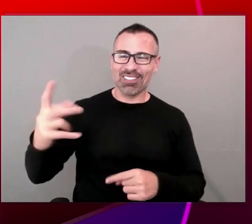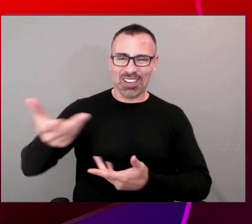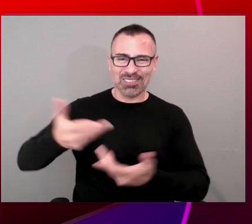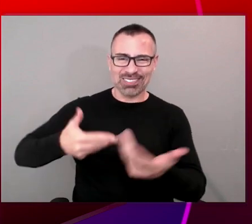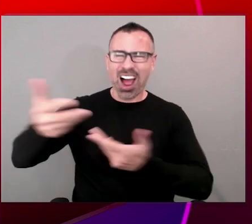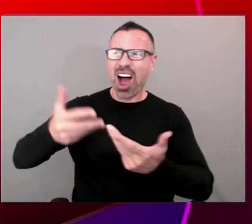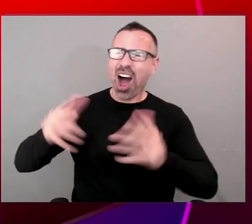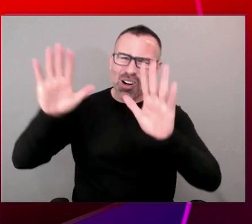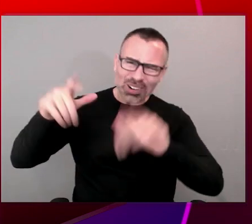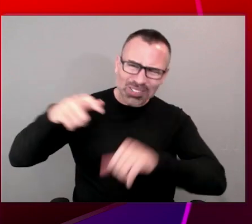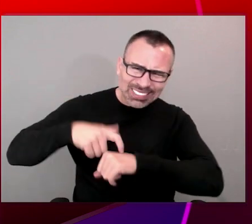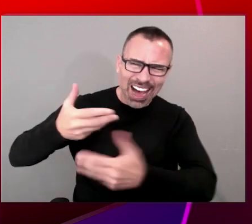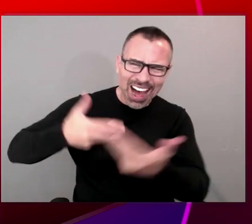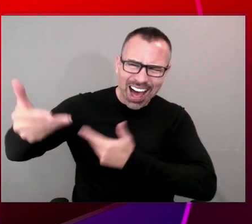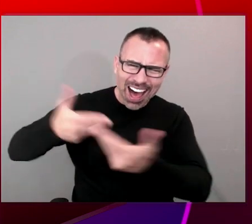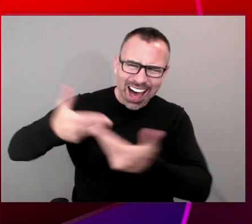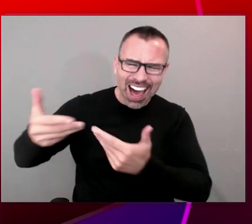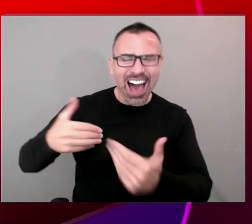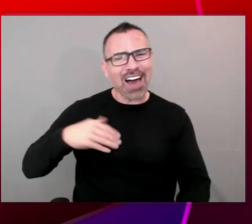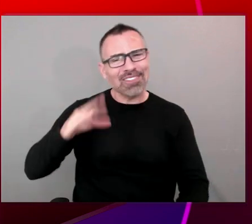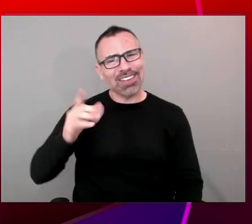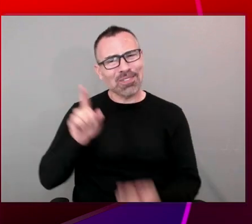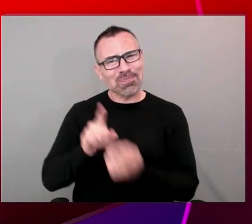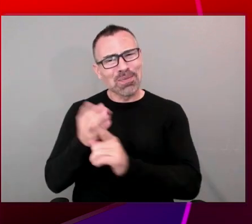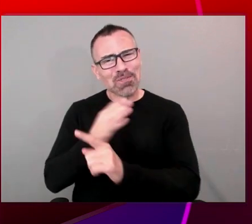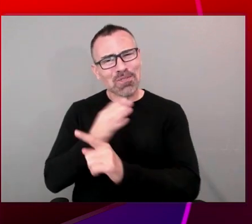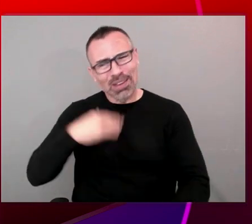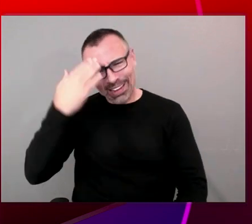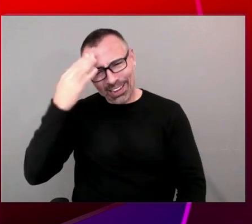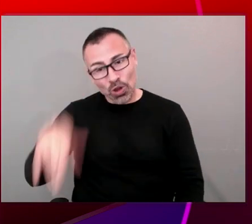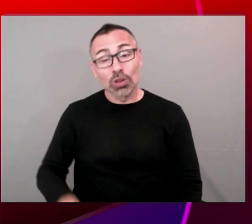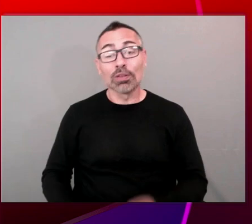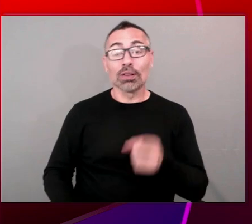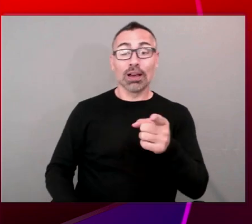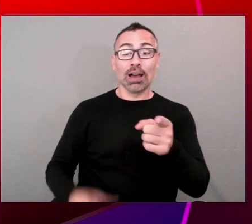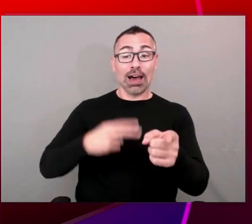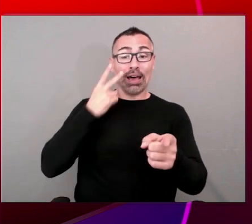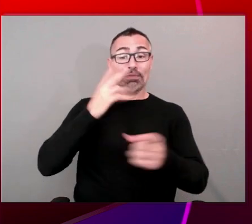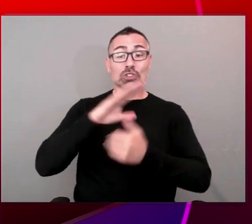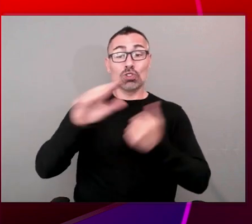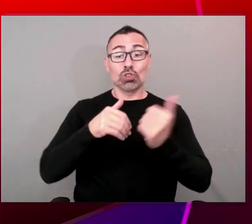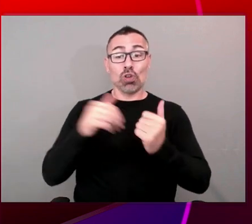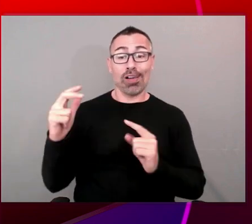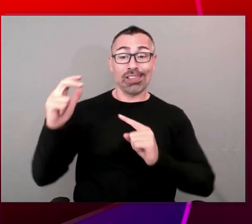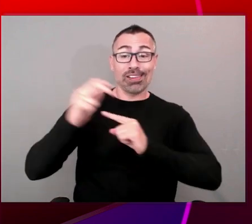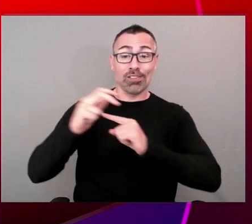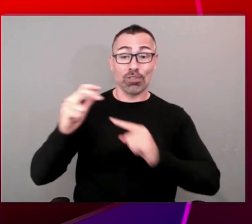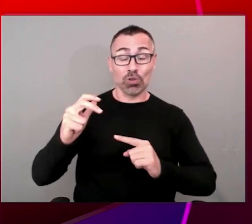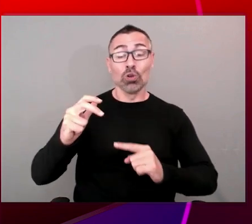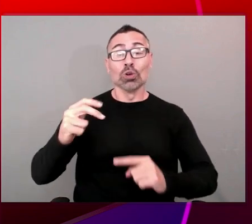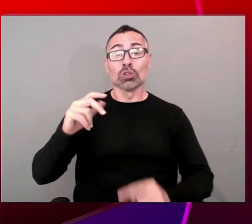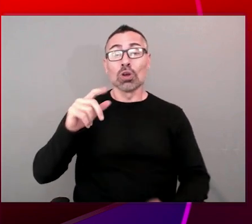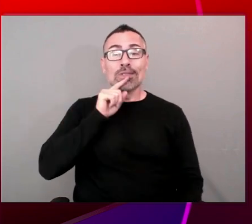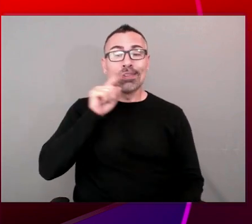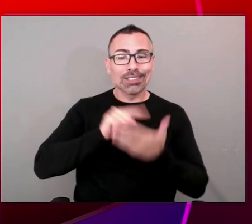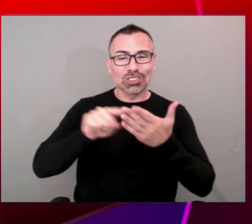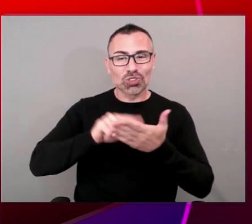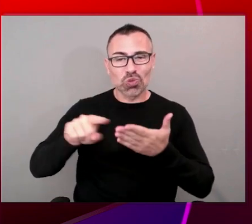I know you. I've seen all the hero photos on Twitter hanging out with Werner Vogel last night. I'm so jealous.